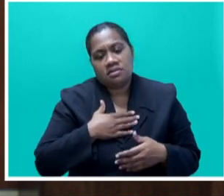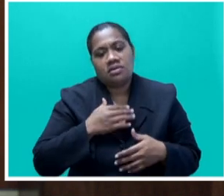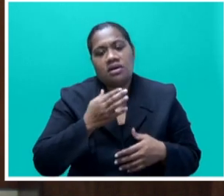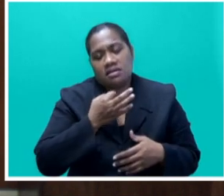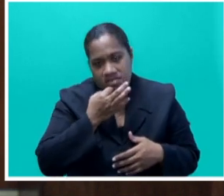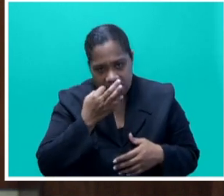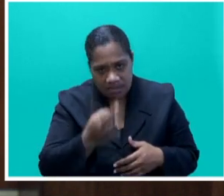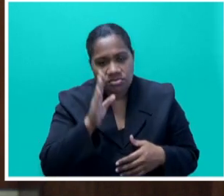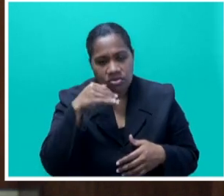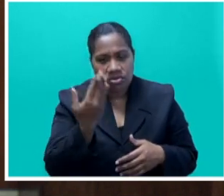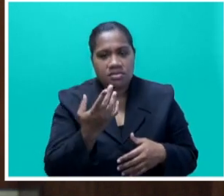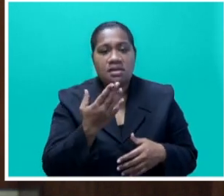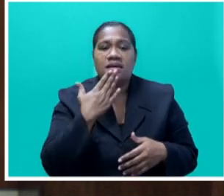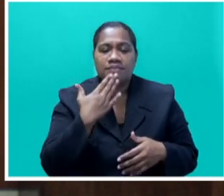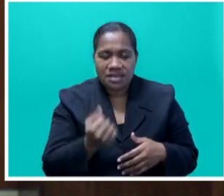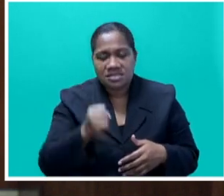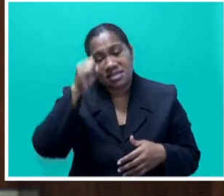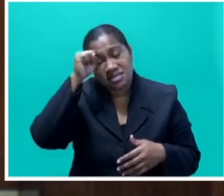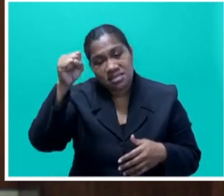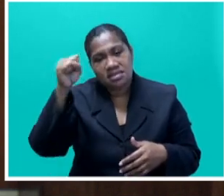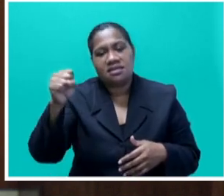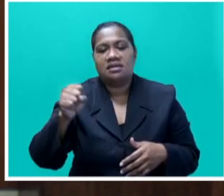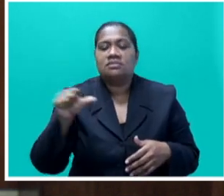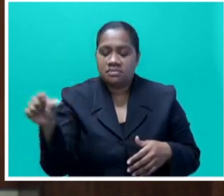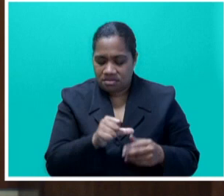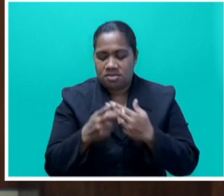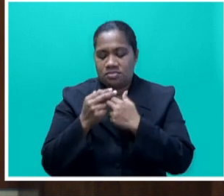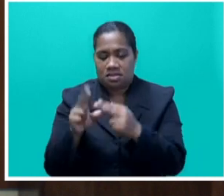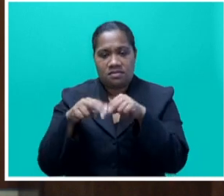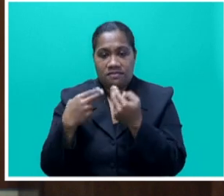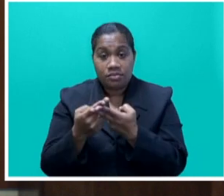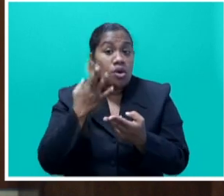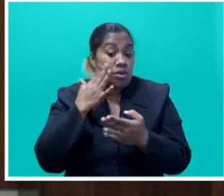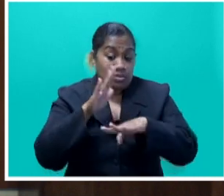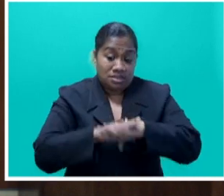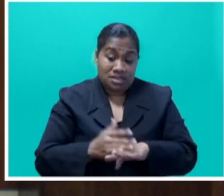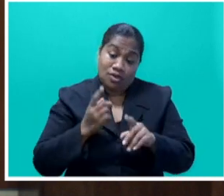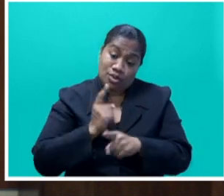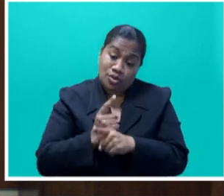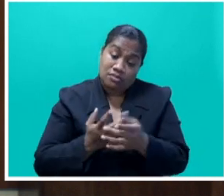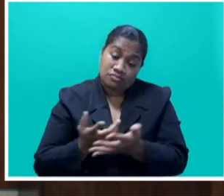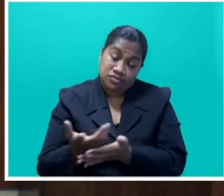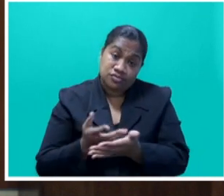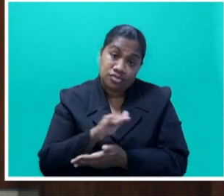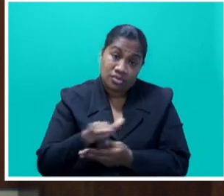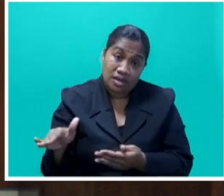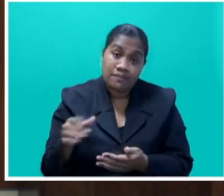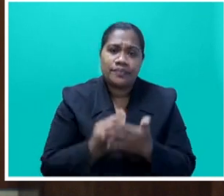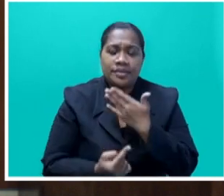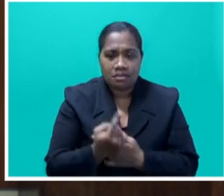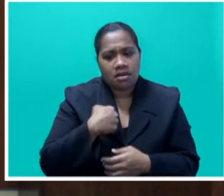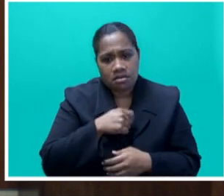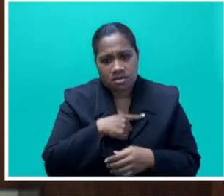been, these seniors deserve to be with their families. And when we actually sit and talk to them, Mr. Speaker, say, not only do we come into tears,